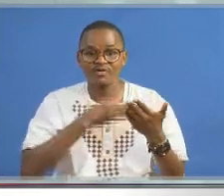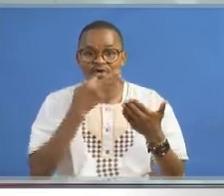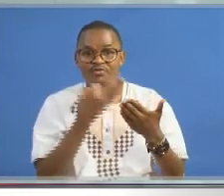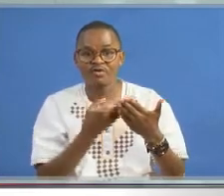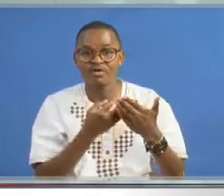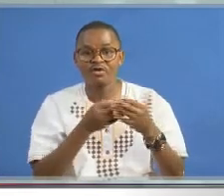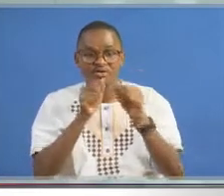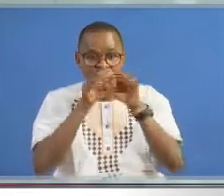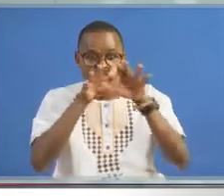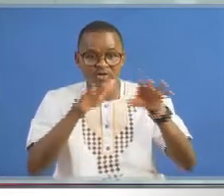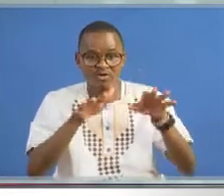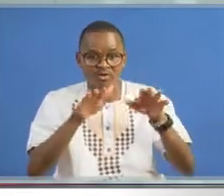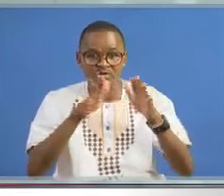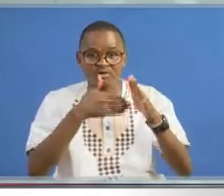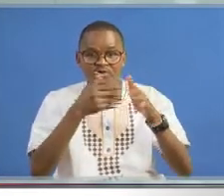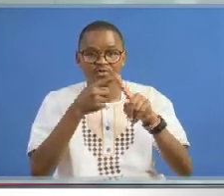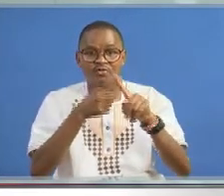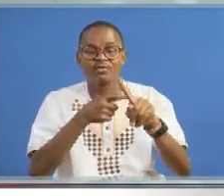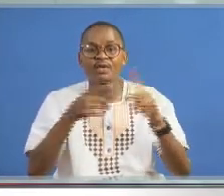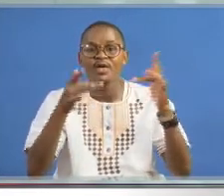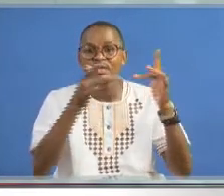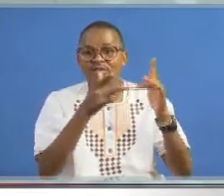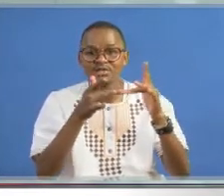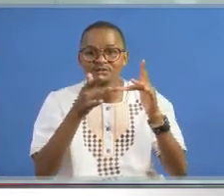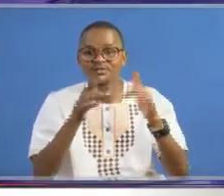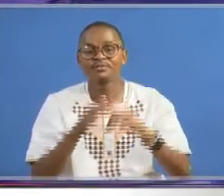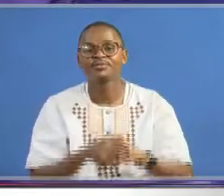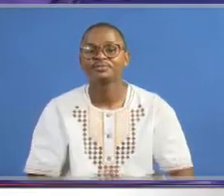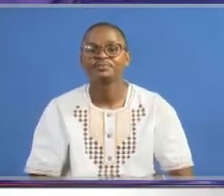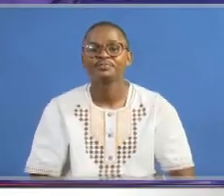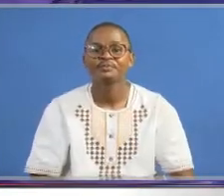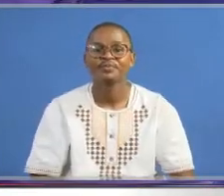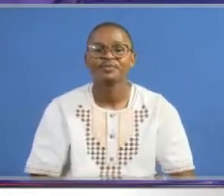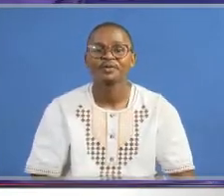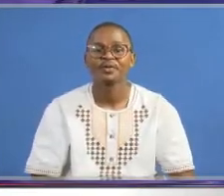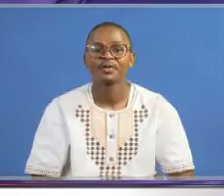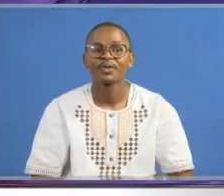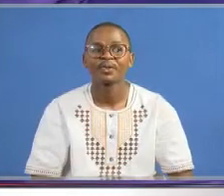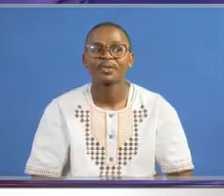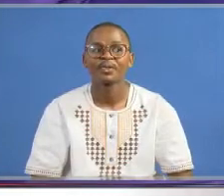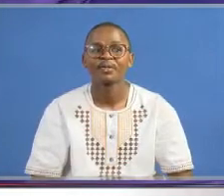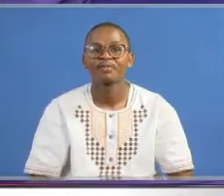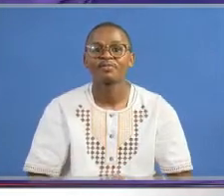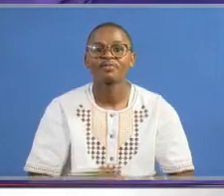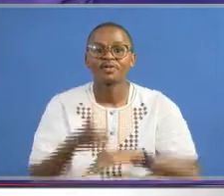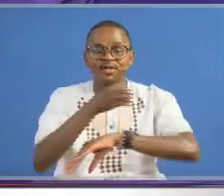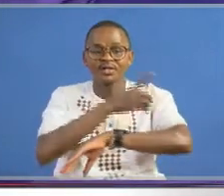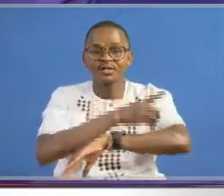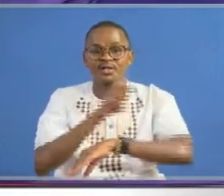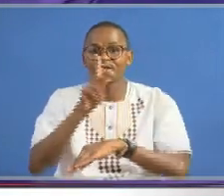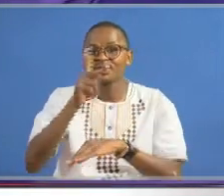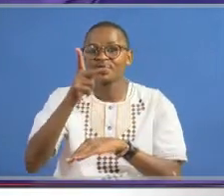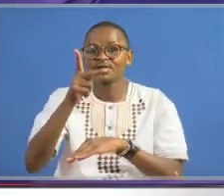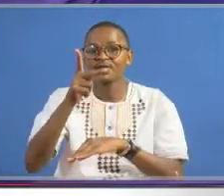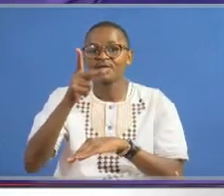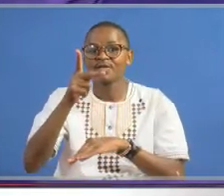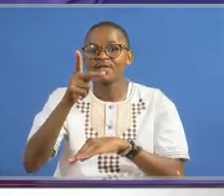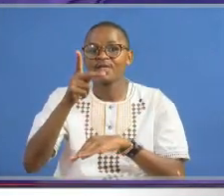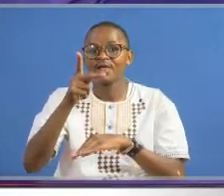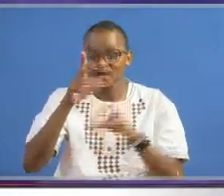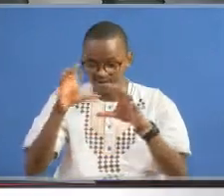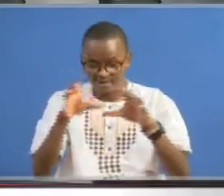to pull down the song from the internet. We'll have nothing to worry about days after Kenya Film Classification